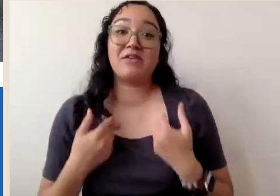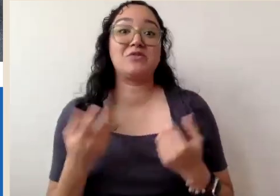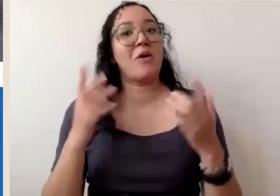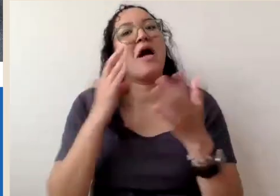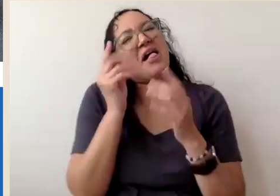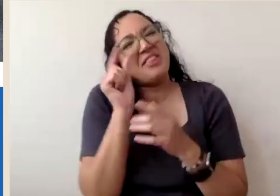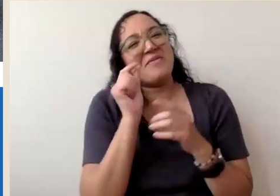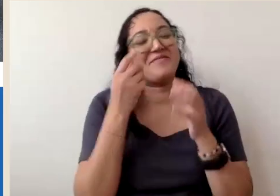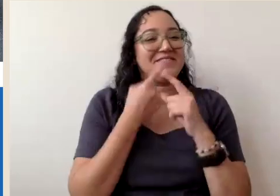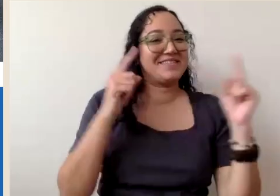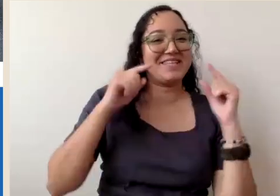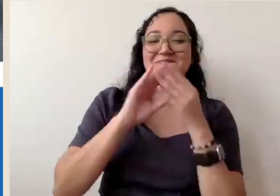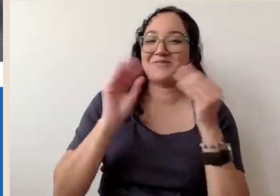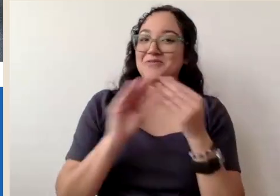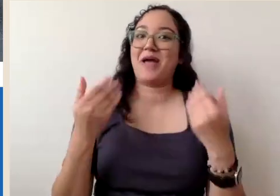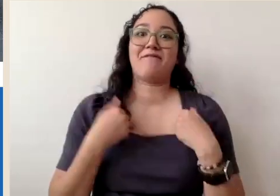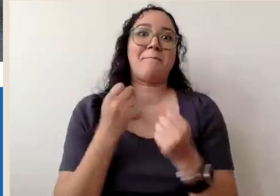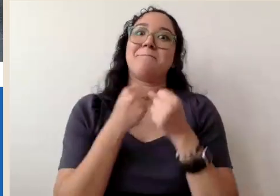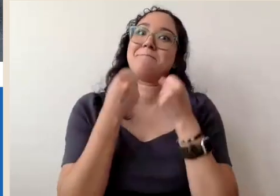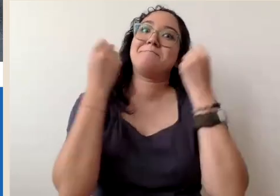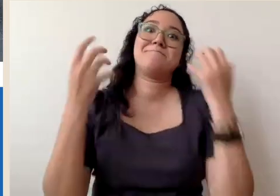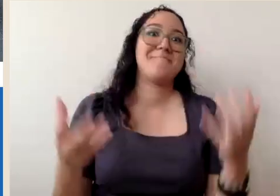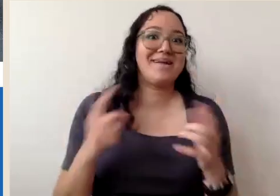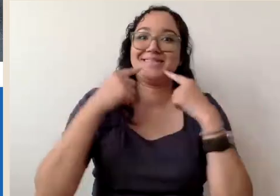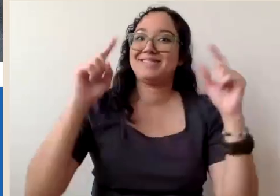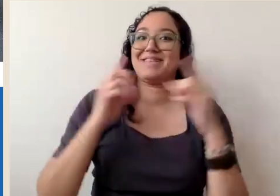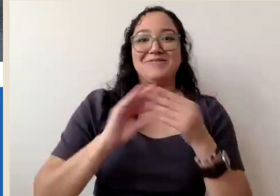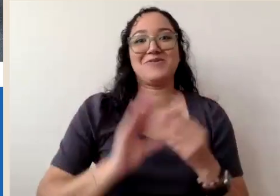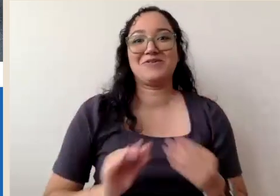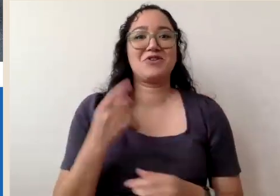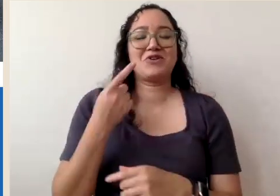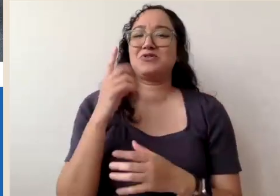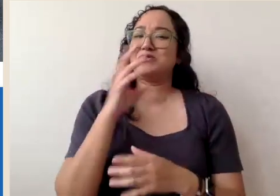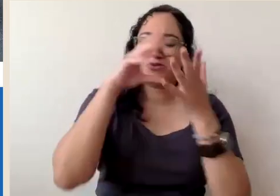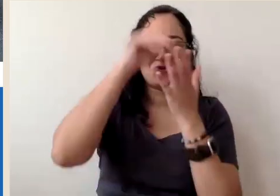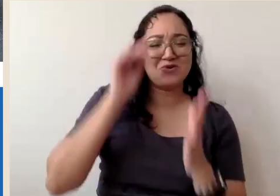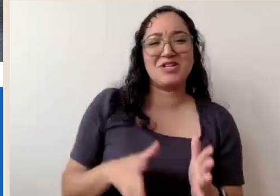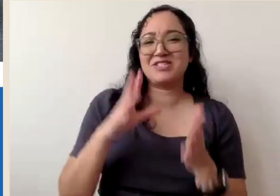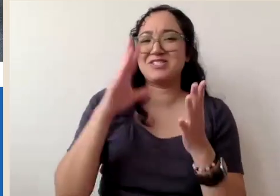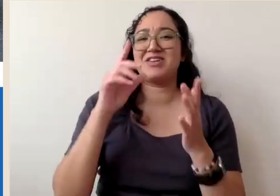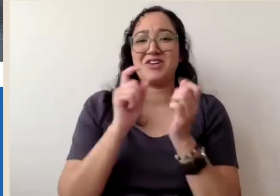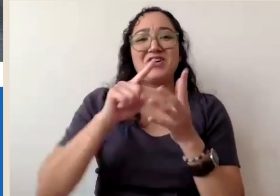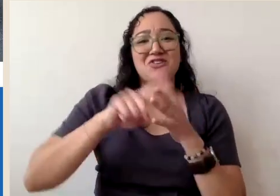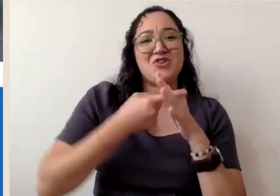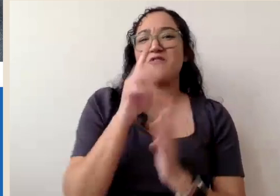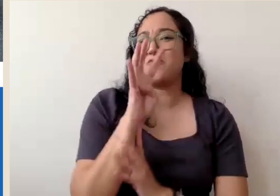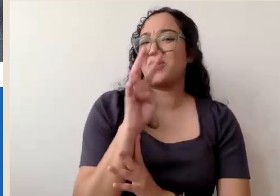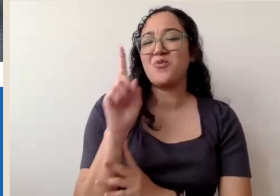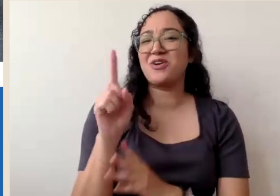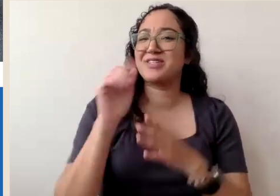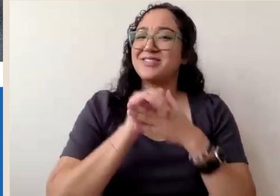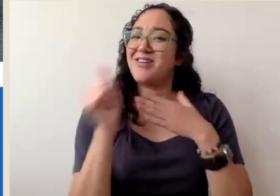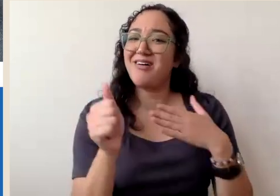of success stories. We have students that have started working as interpreters, earning $41 an hour as an interpreter. Students that